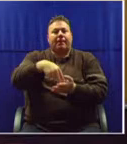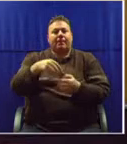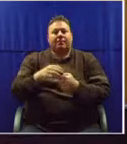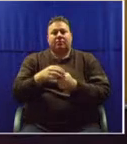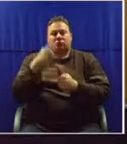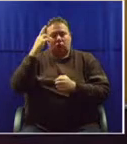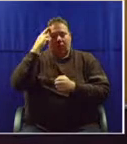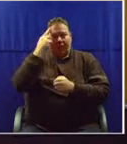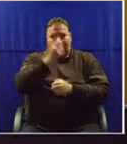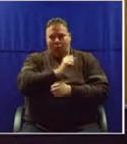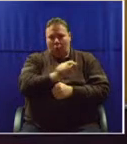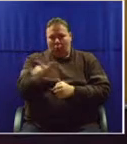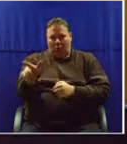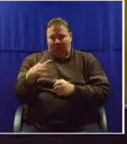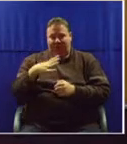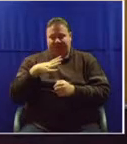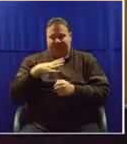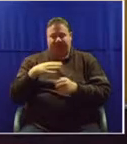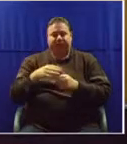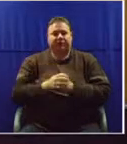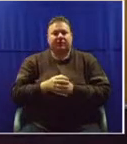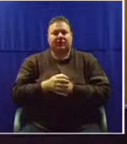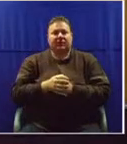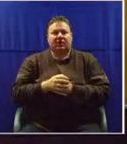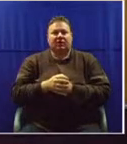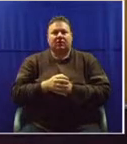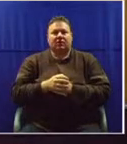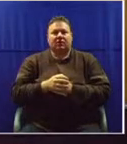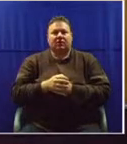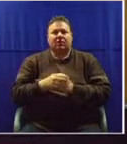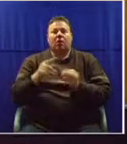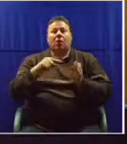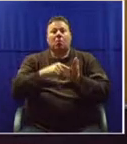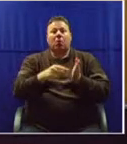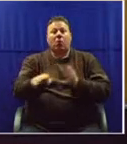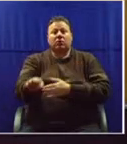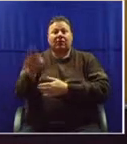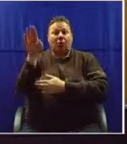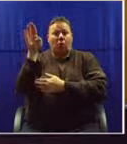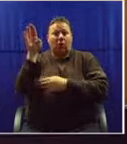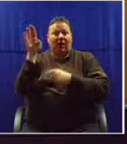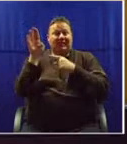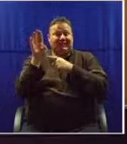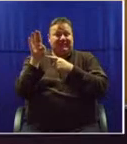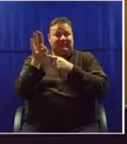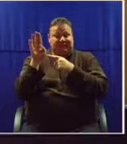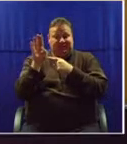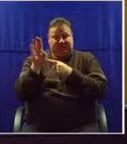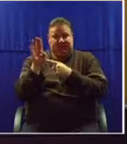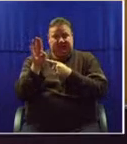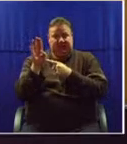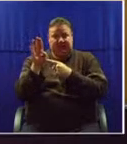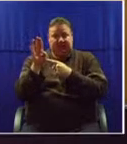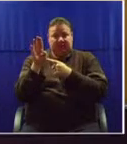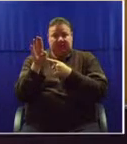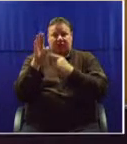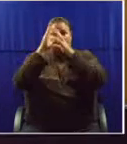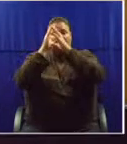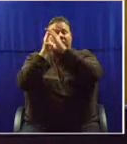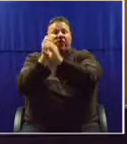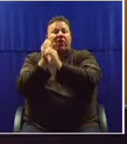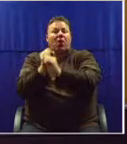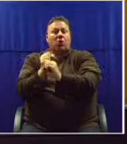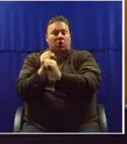on. A point of order must be confined only to a matter of